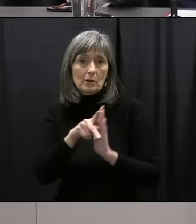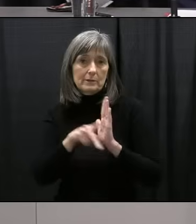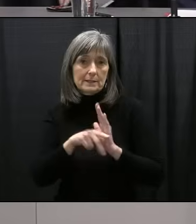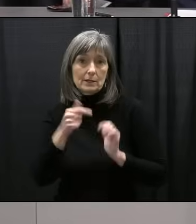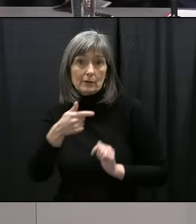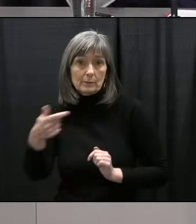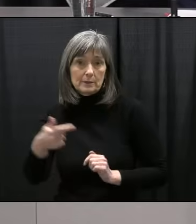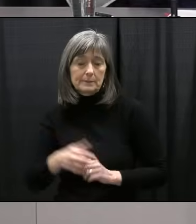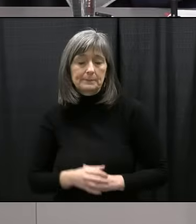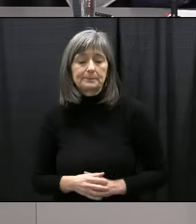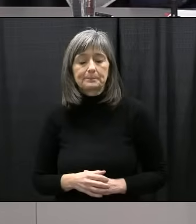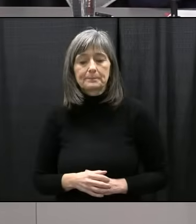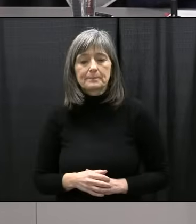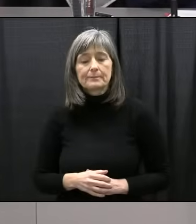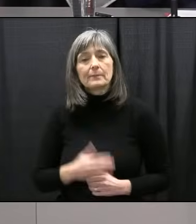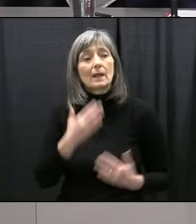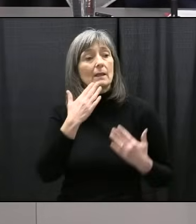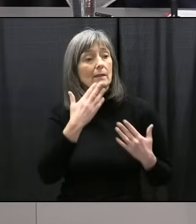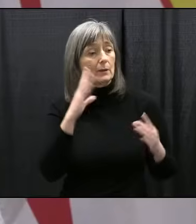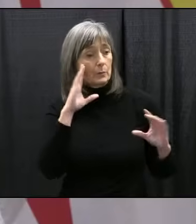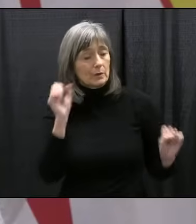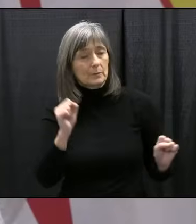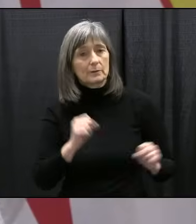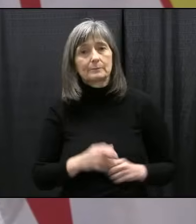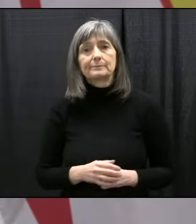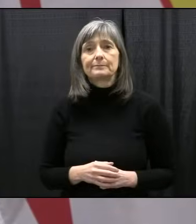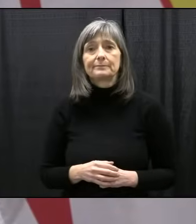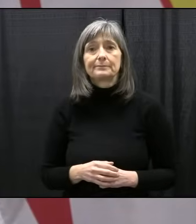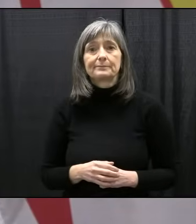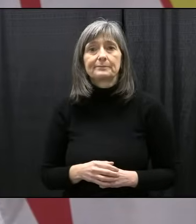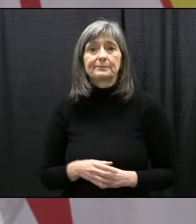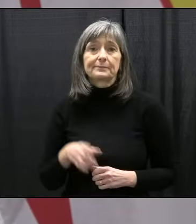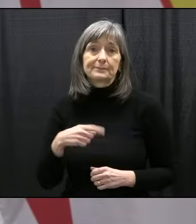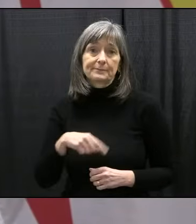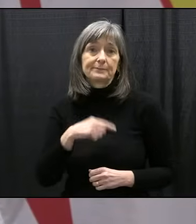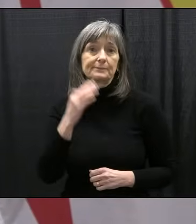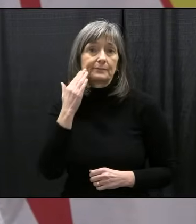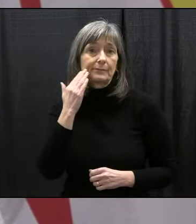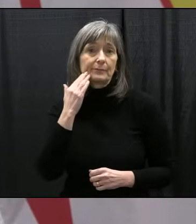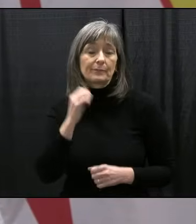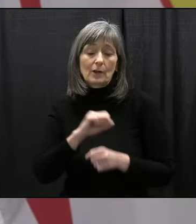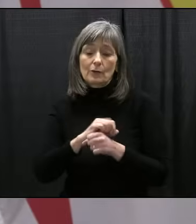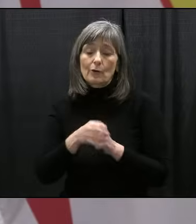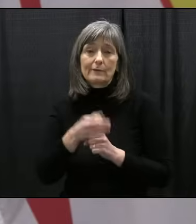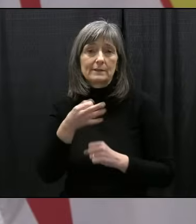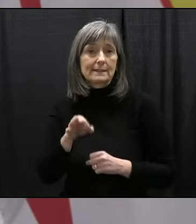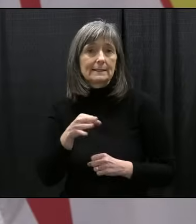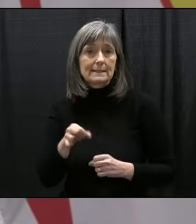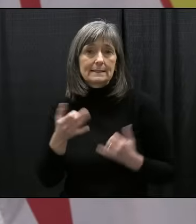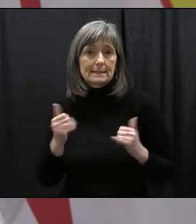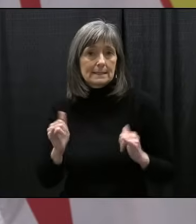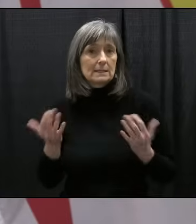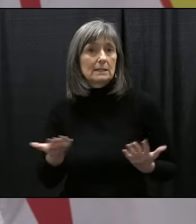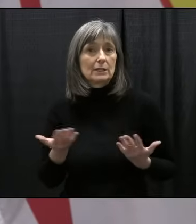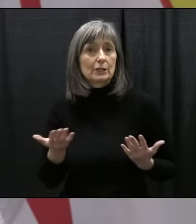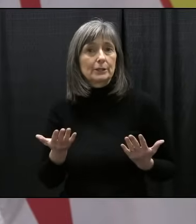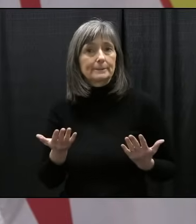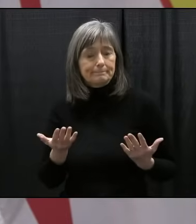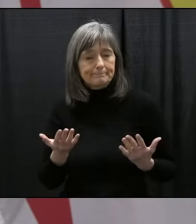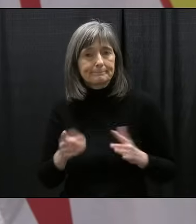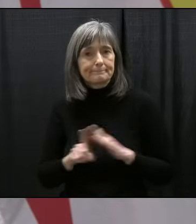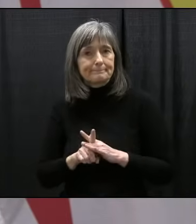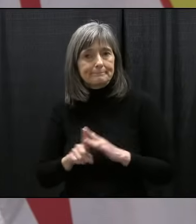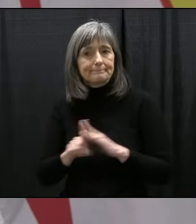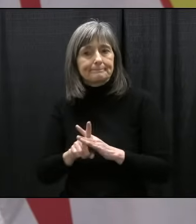much, Premier Fury. As we all know, COVID-19 is still within our province and creating difficulties